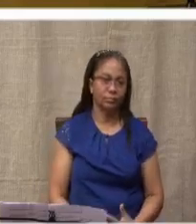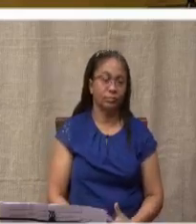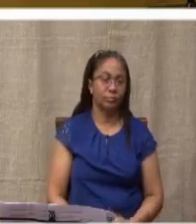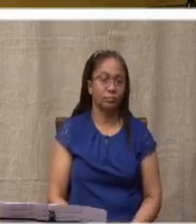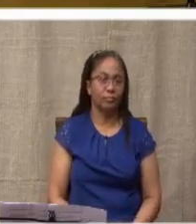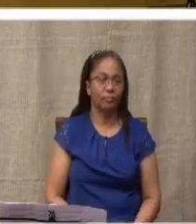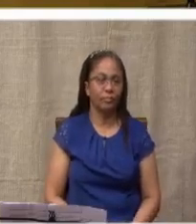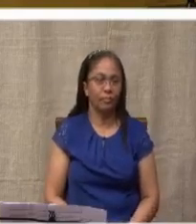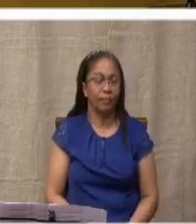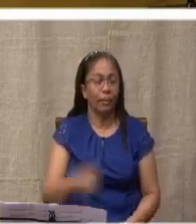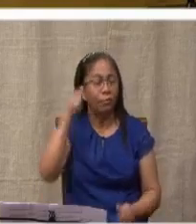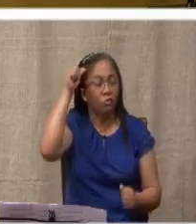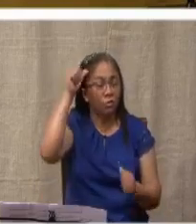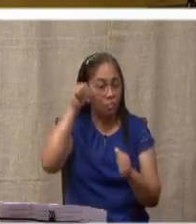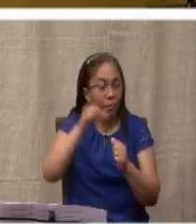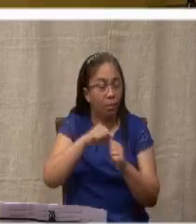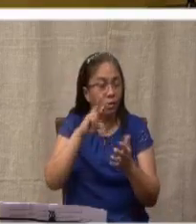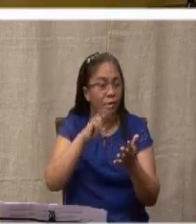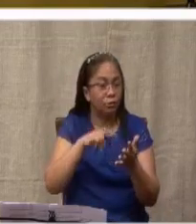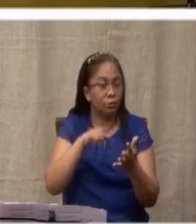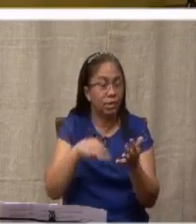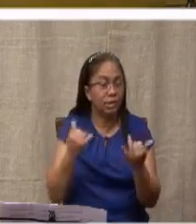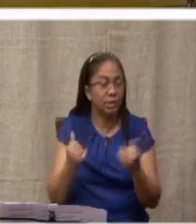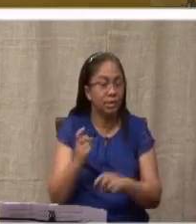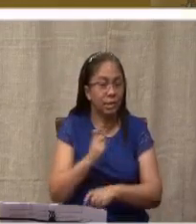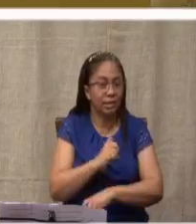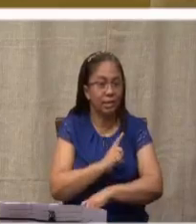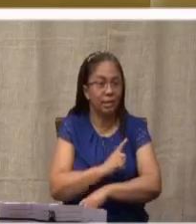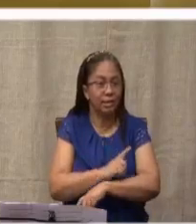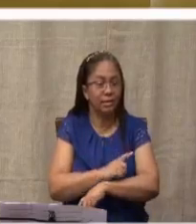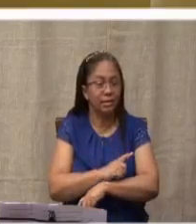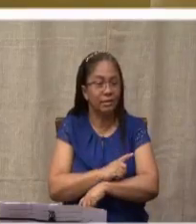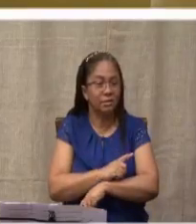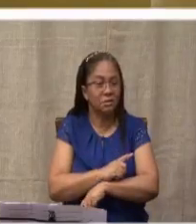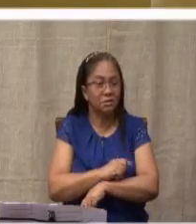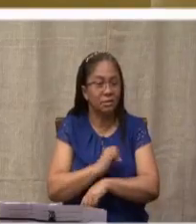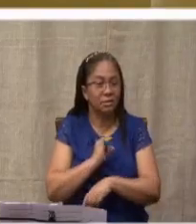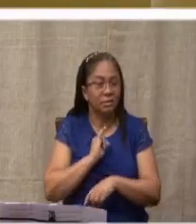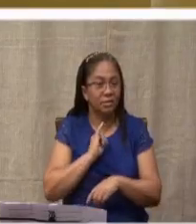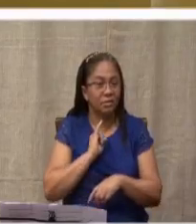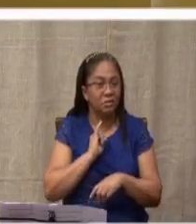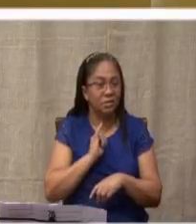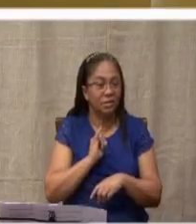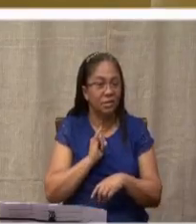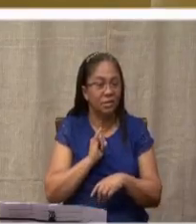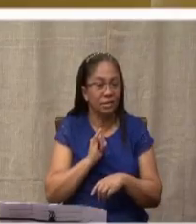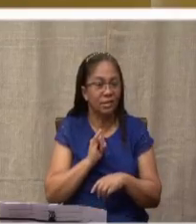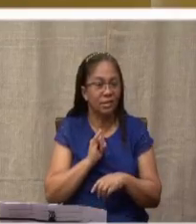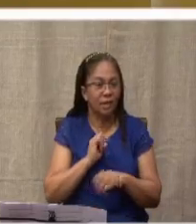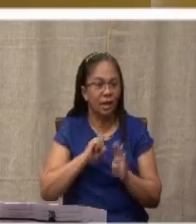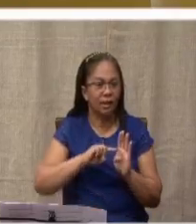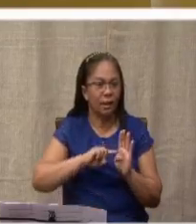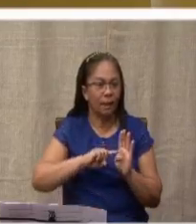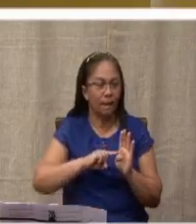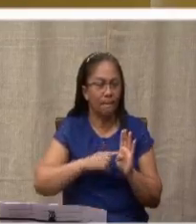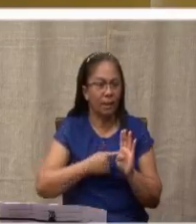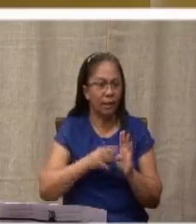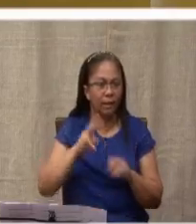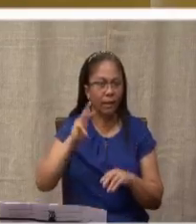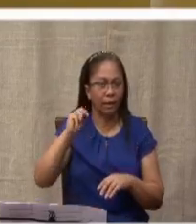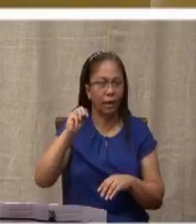so remember that this reading that we have here it is uh at the very beginning of